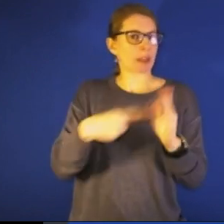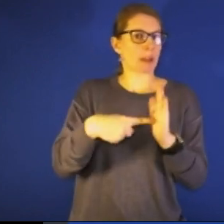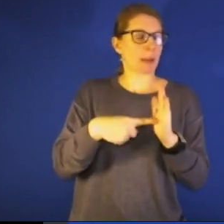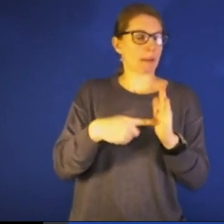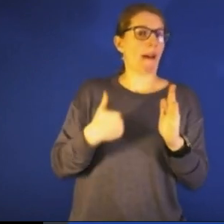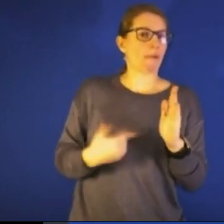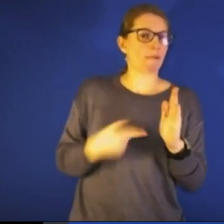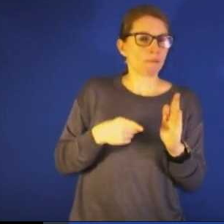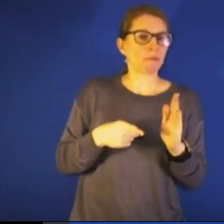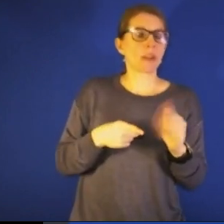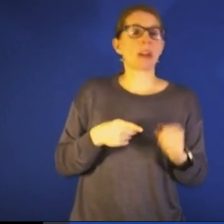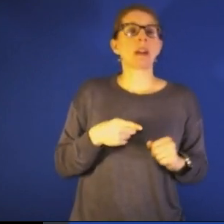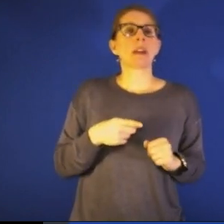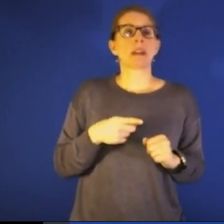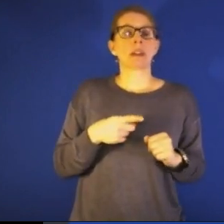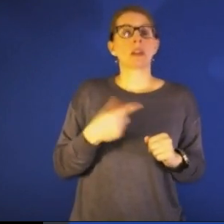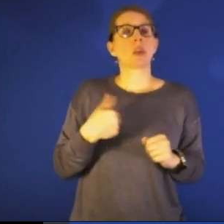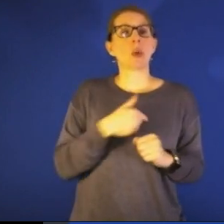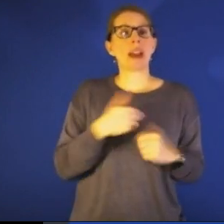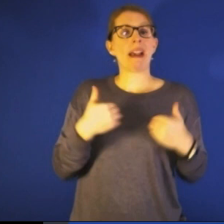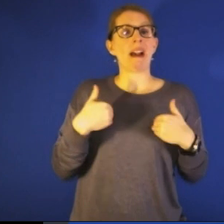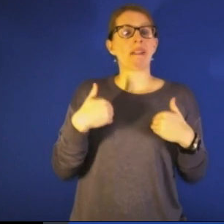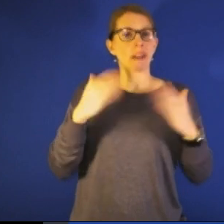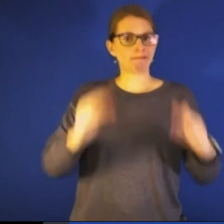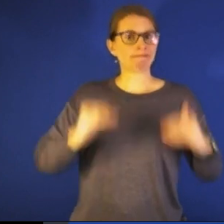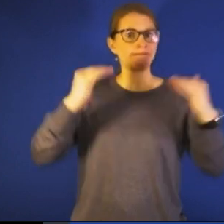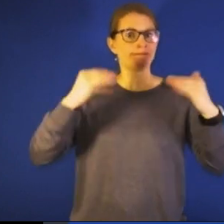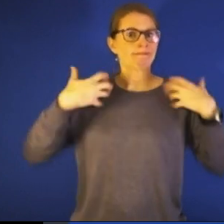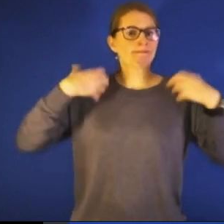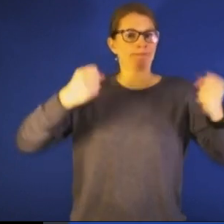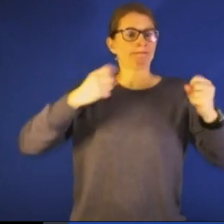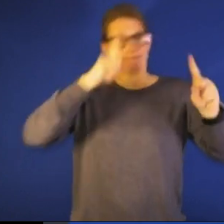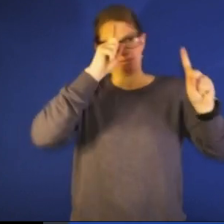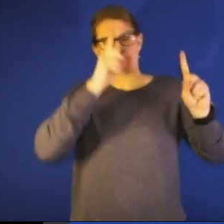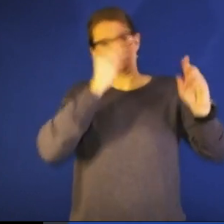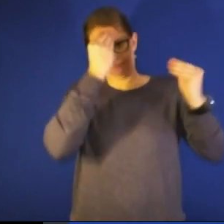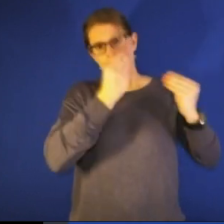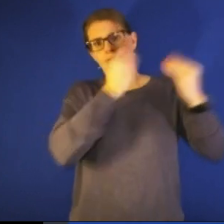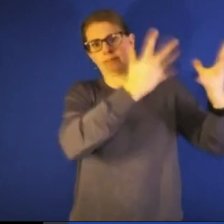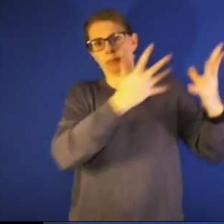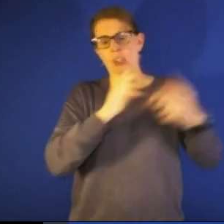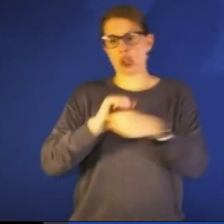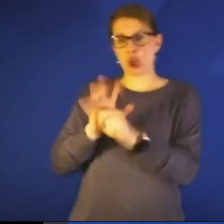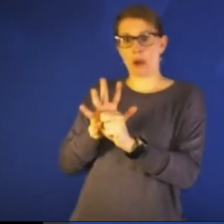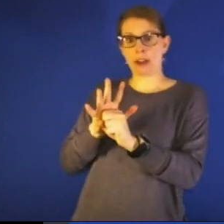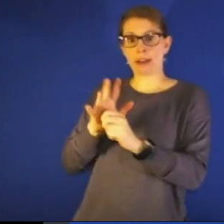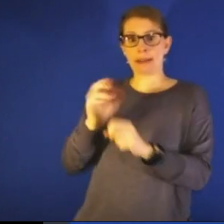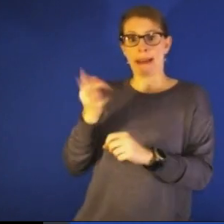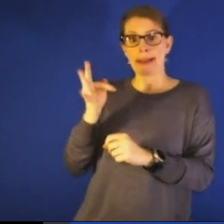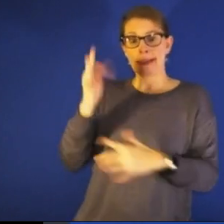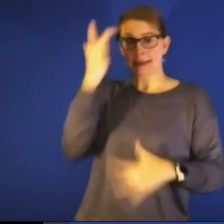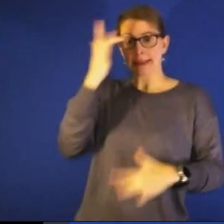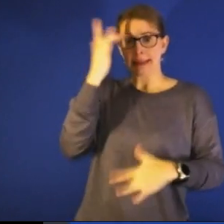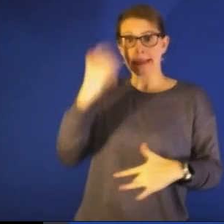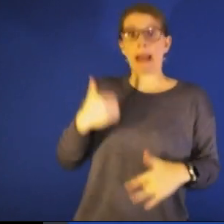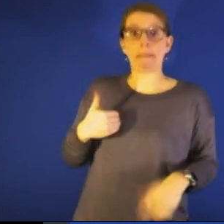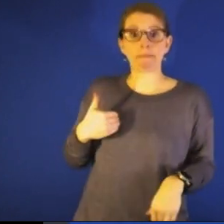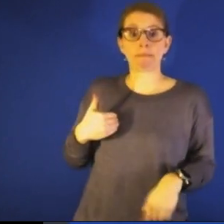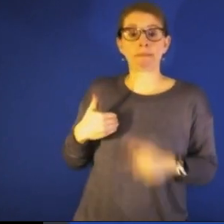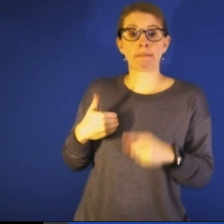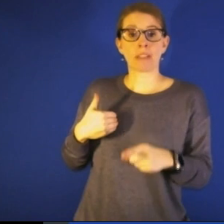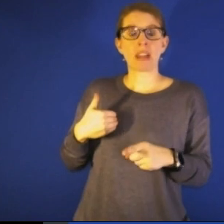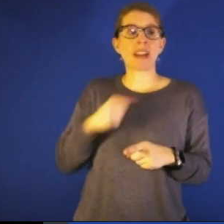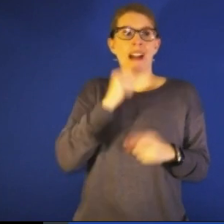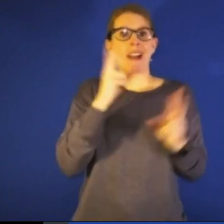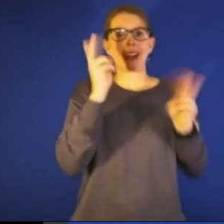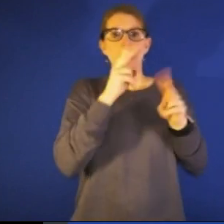we have a high confidence that whatever we're reporting are true patients with true COVID-19 disease as opposed to